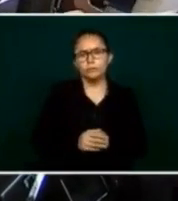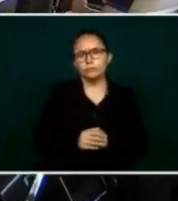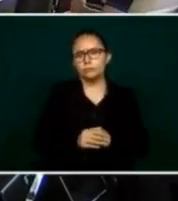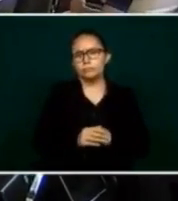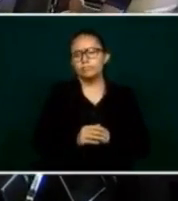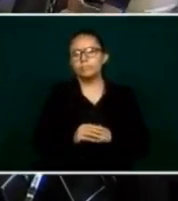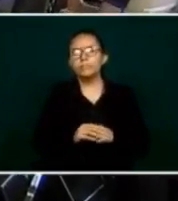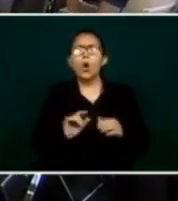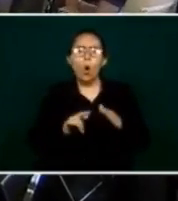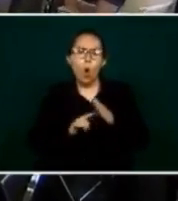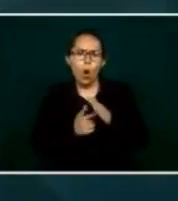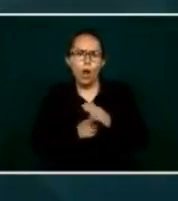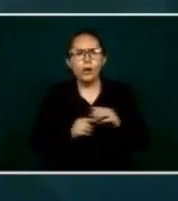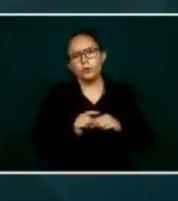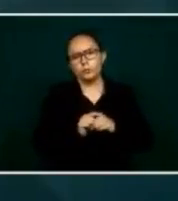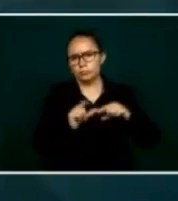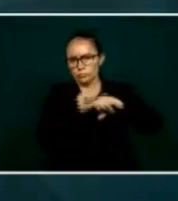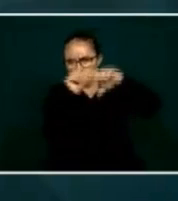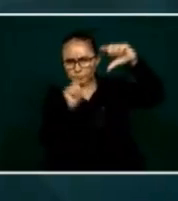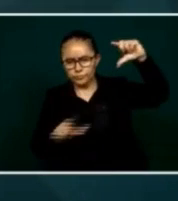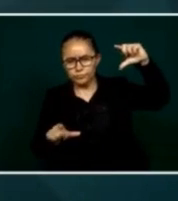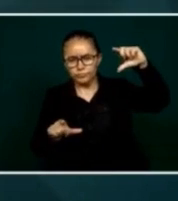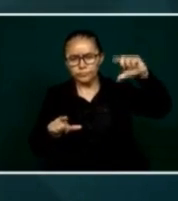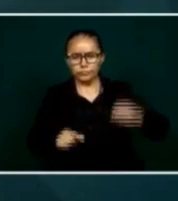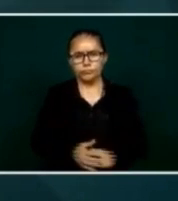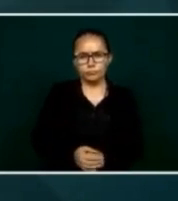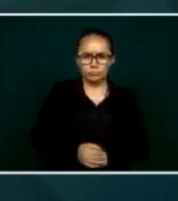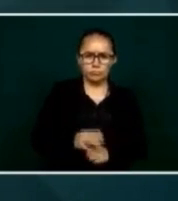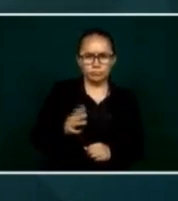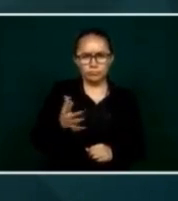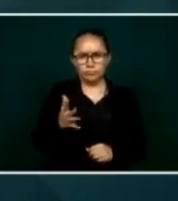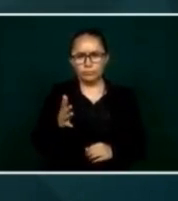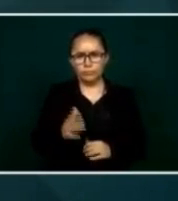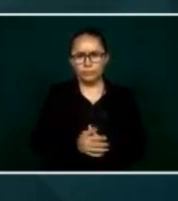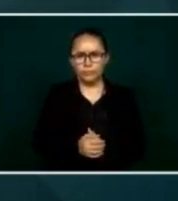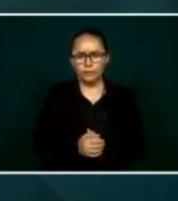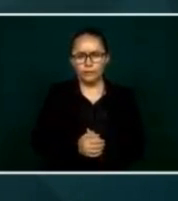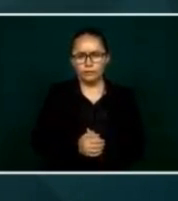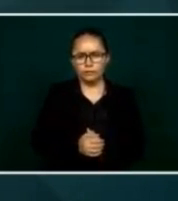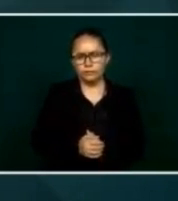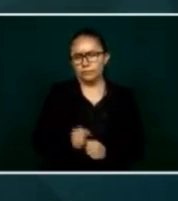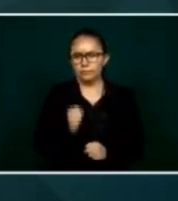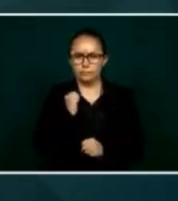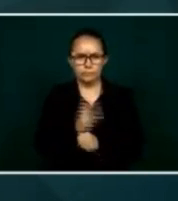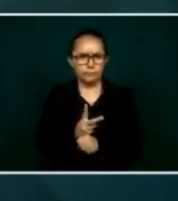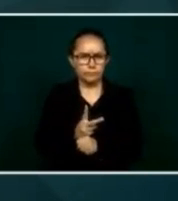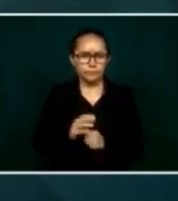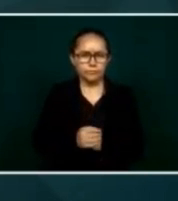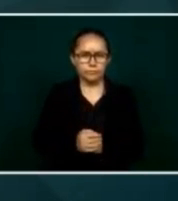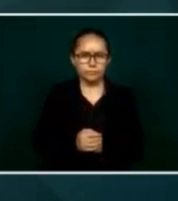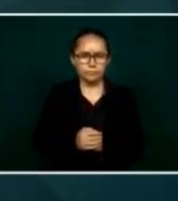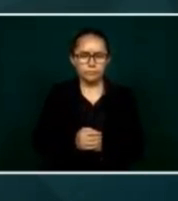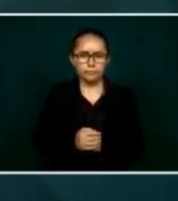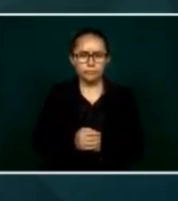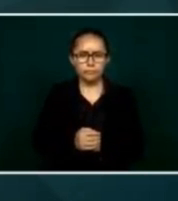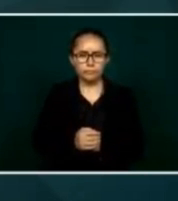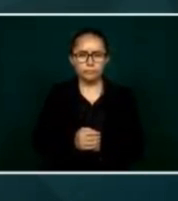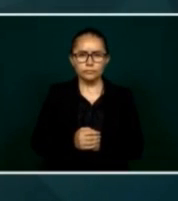that's the time that we take in the in the Republic's capital, a little bit earlier.